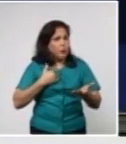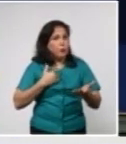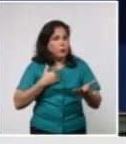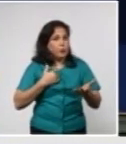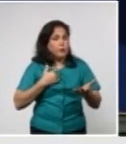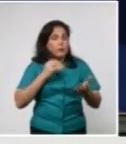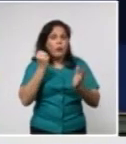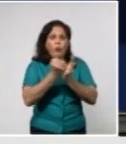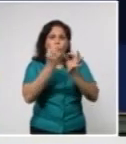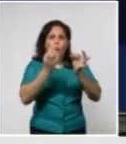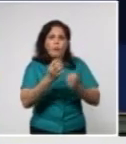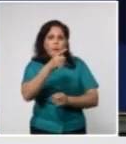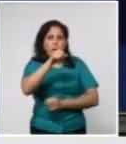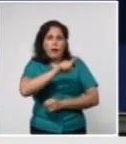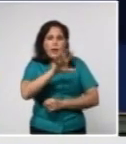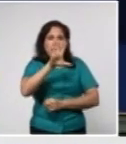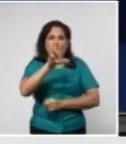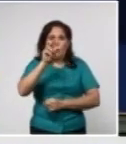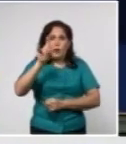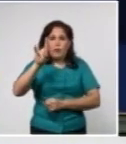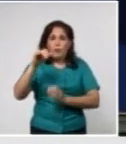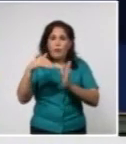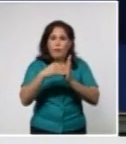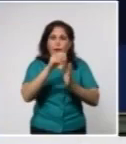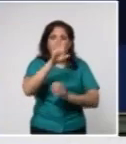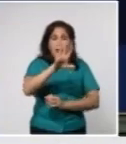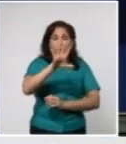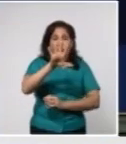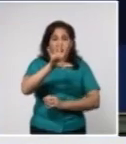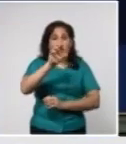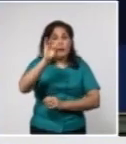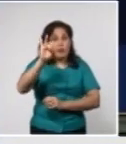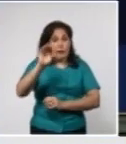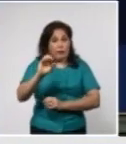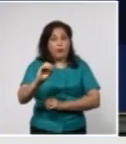region of the Americas confirmed yesterday